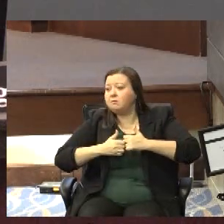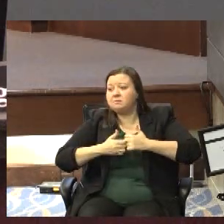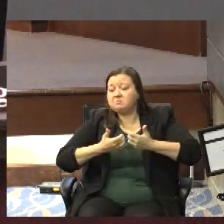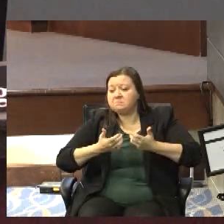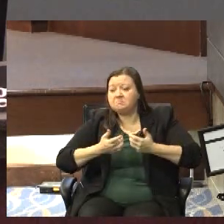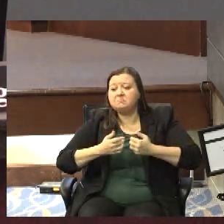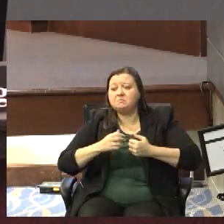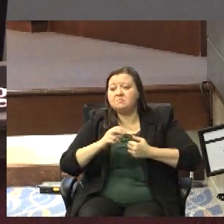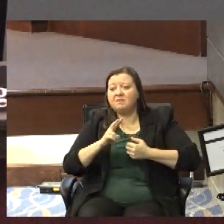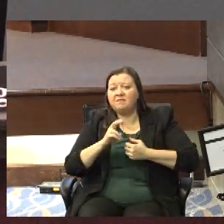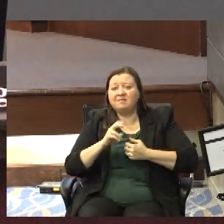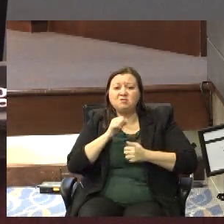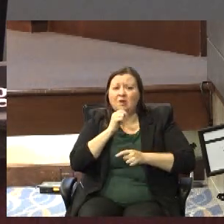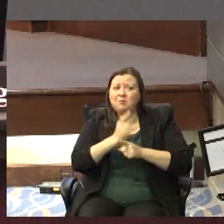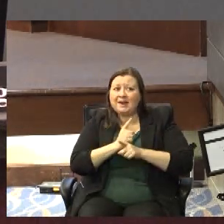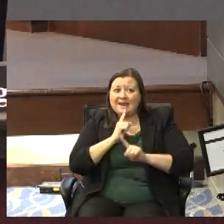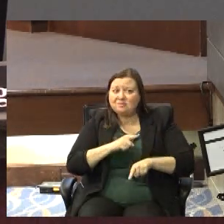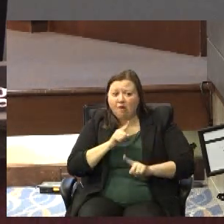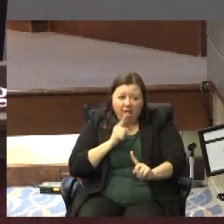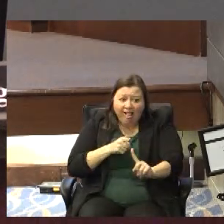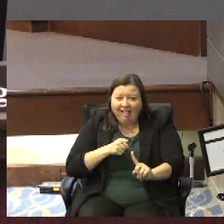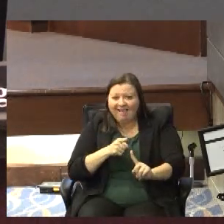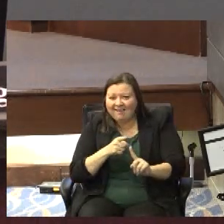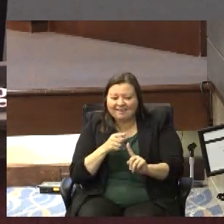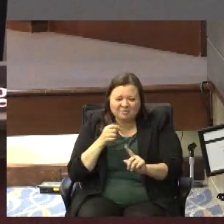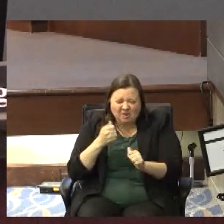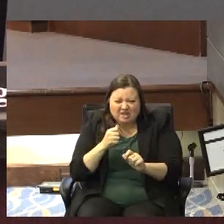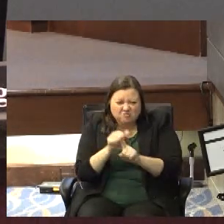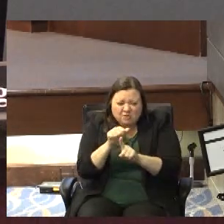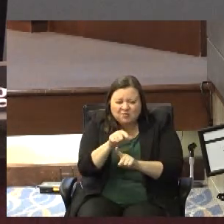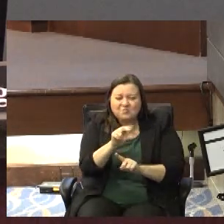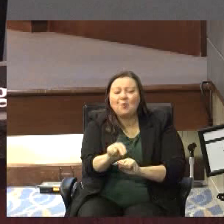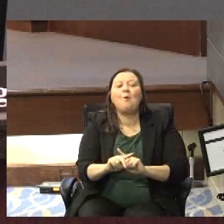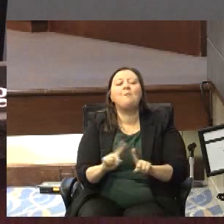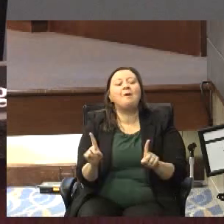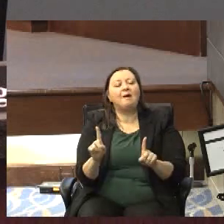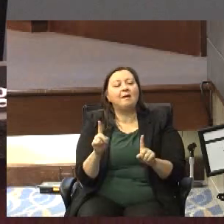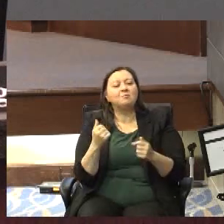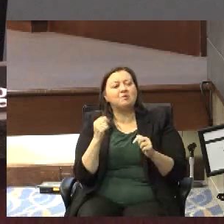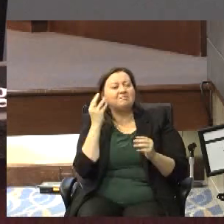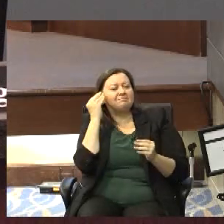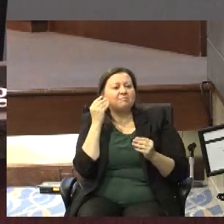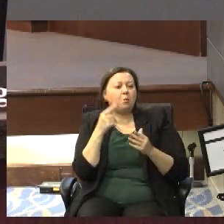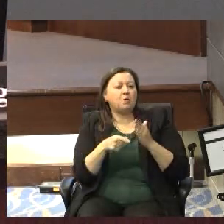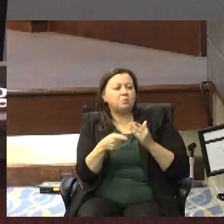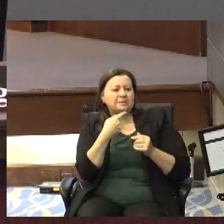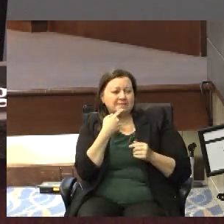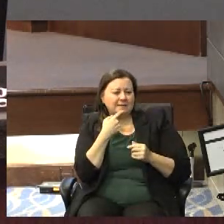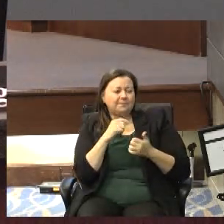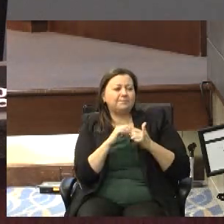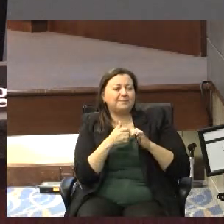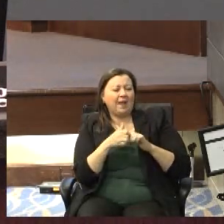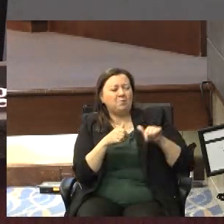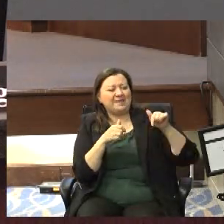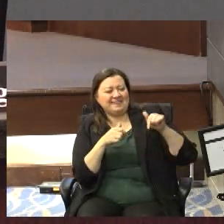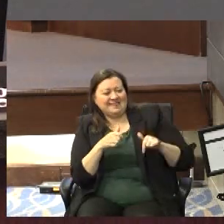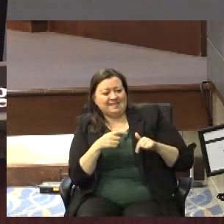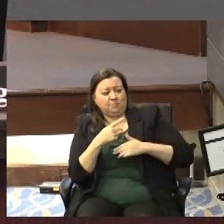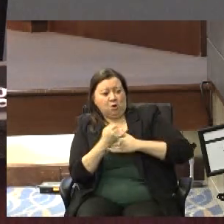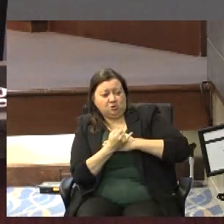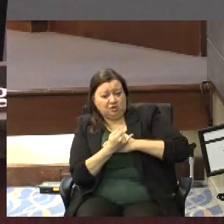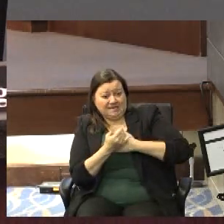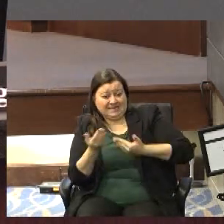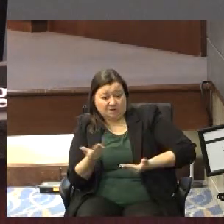question. There's not a right answer here, and I've got an inkling as to what you may even say, but how does this